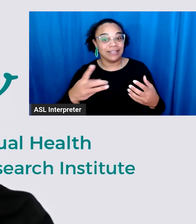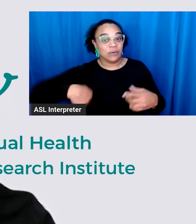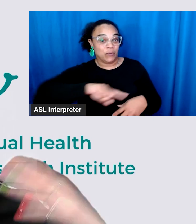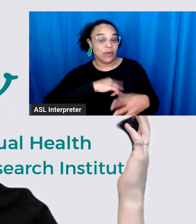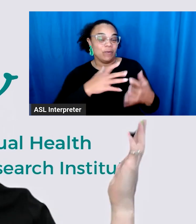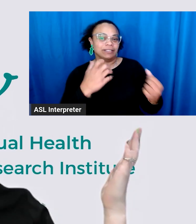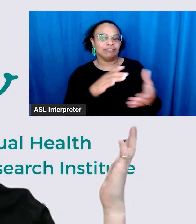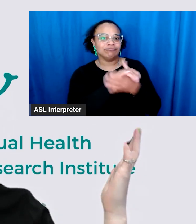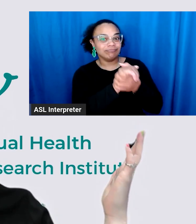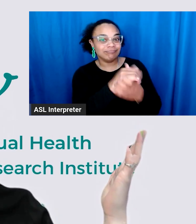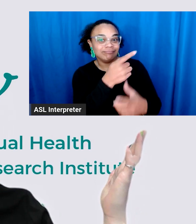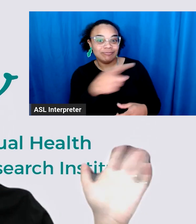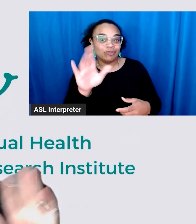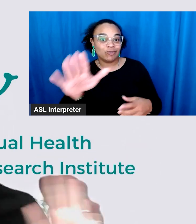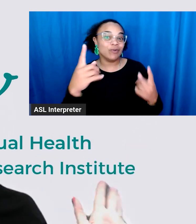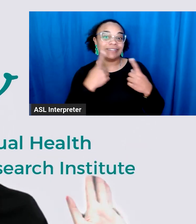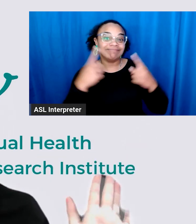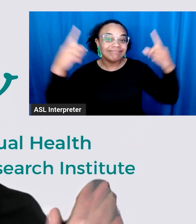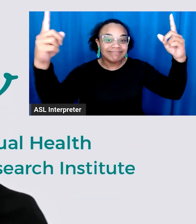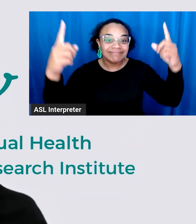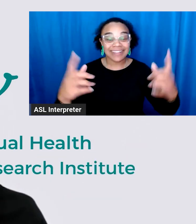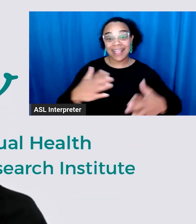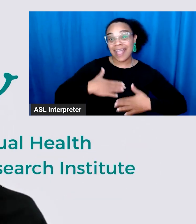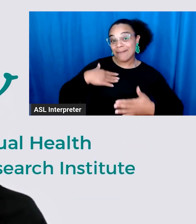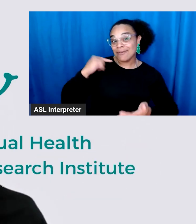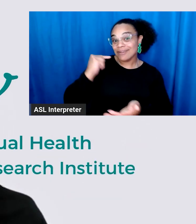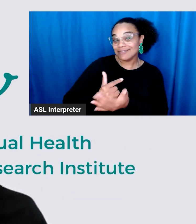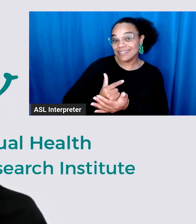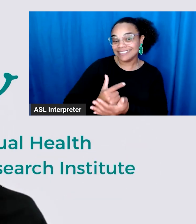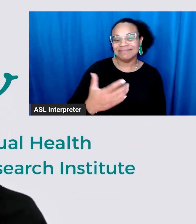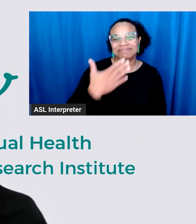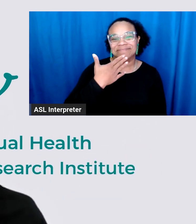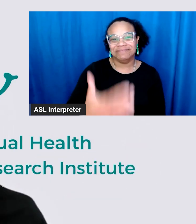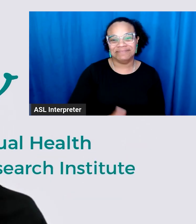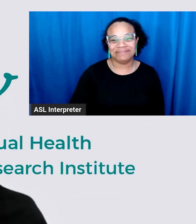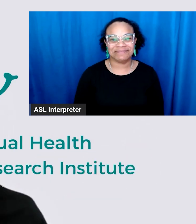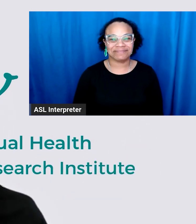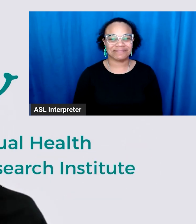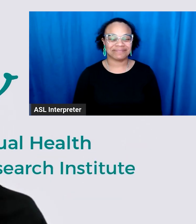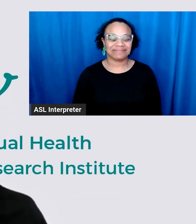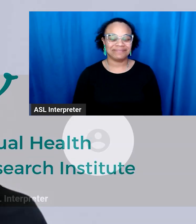achievements and wish you a happy graduation. Thank you.